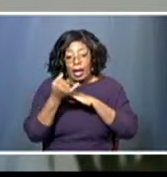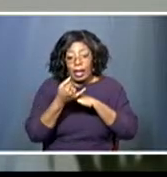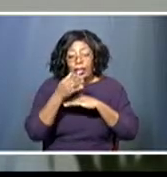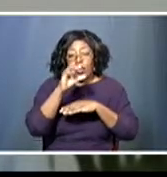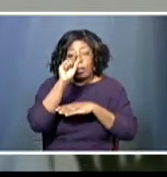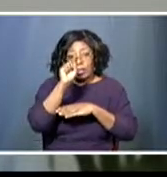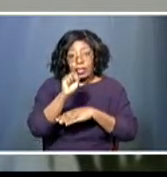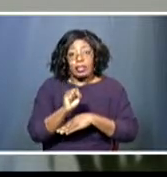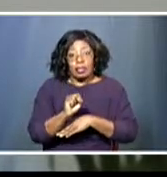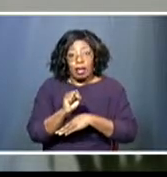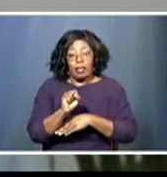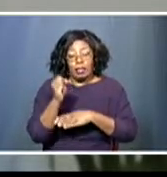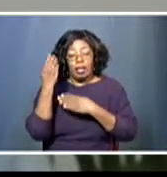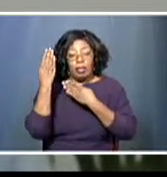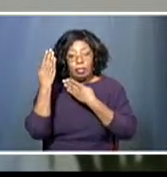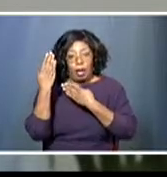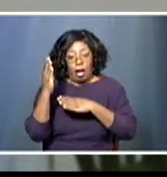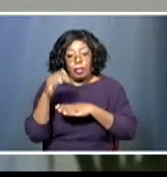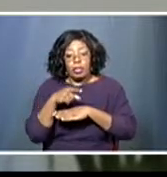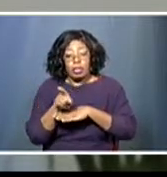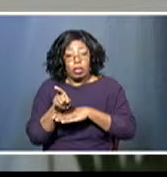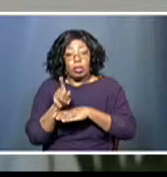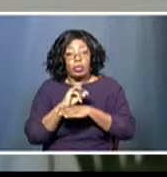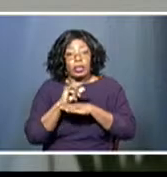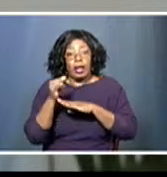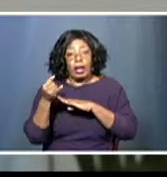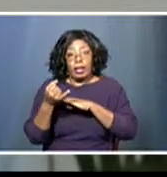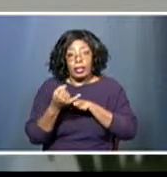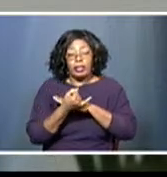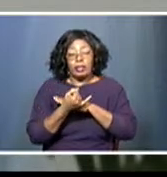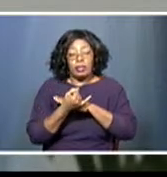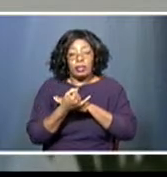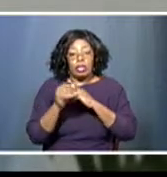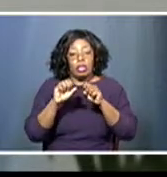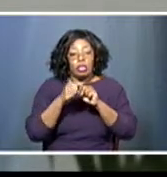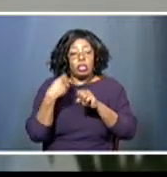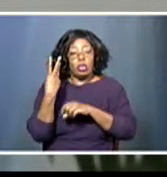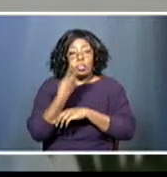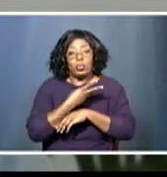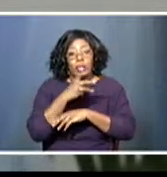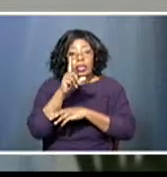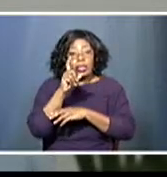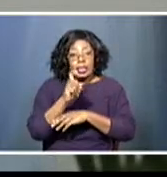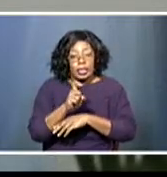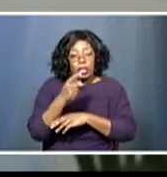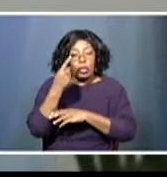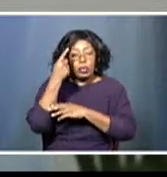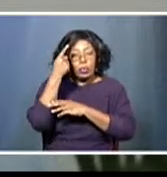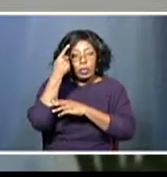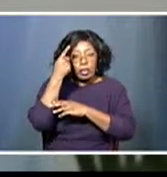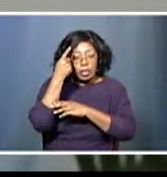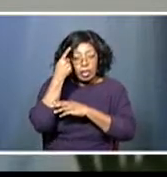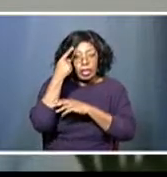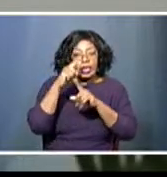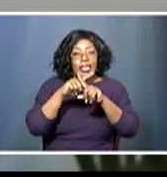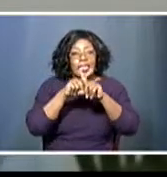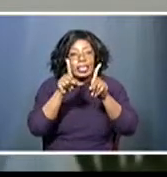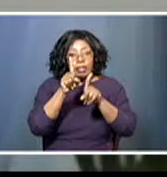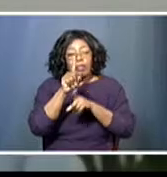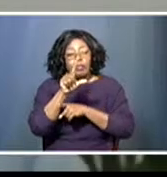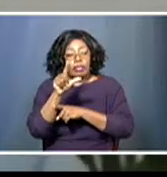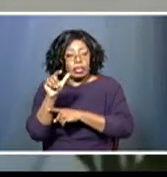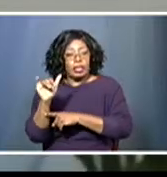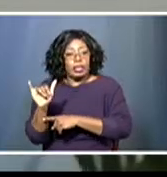southern Bahamas and those islands. And so we need to, as we say, think innovatively, but